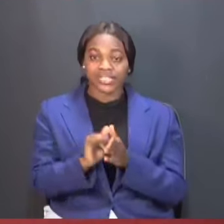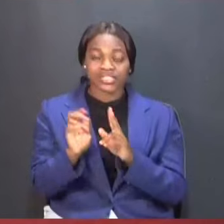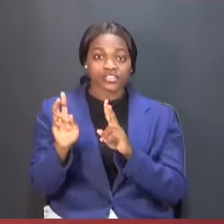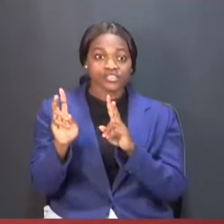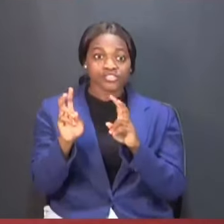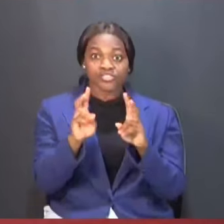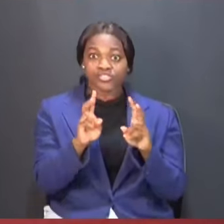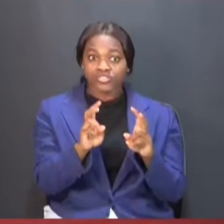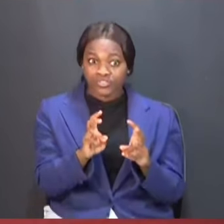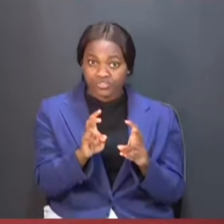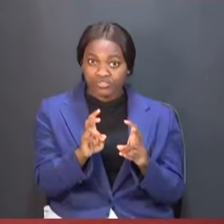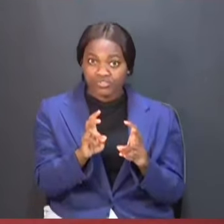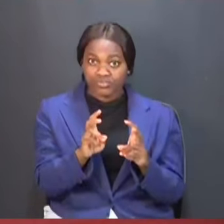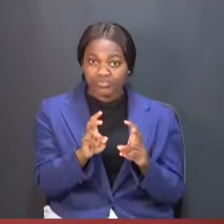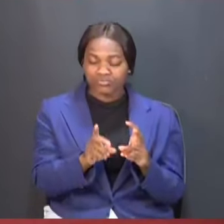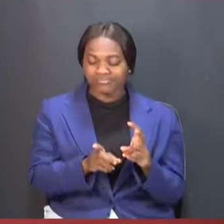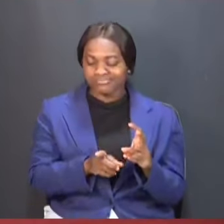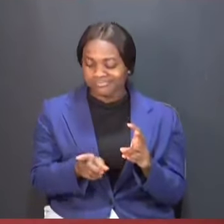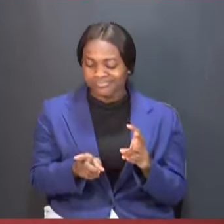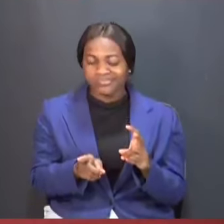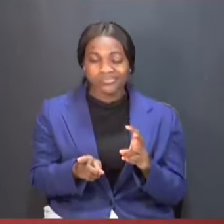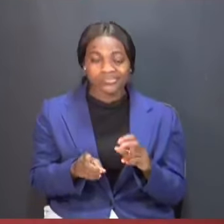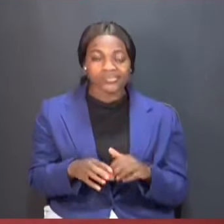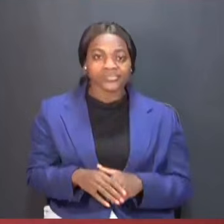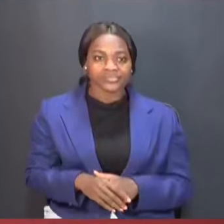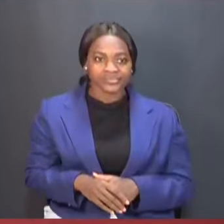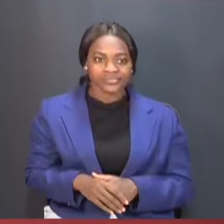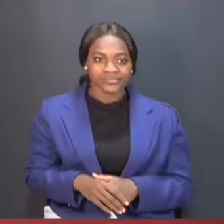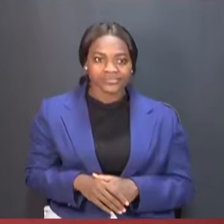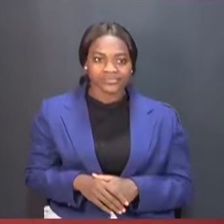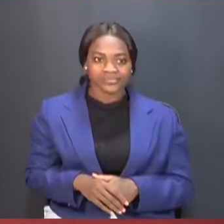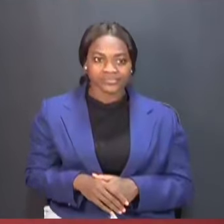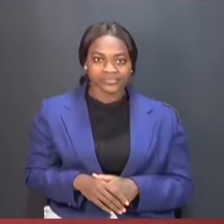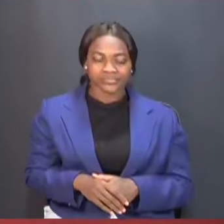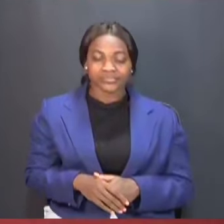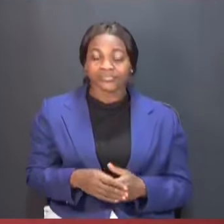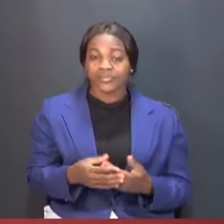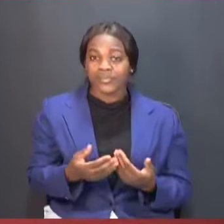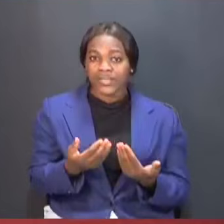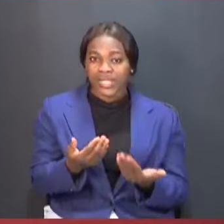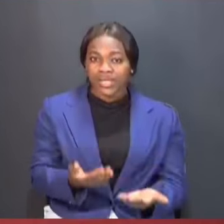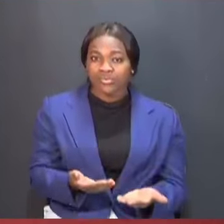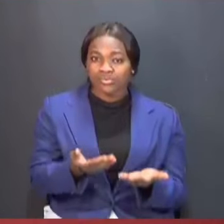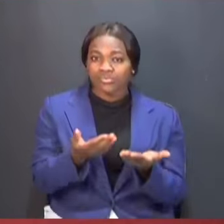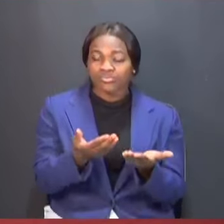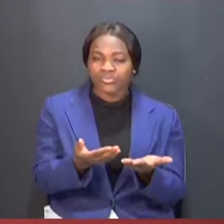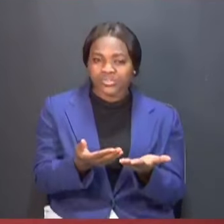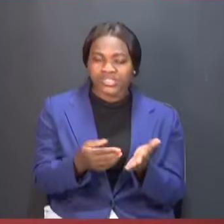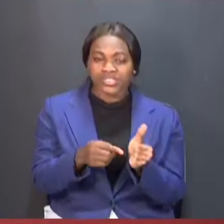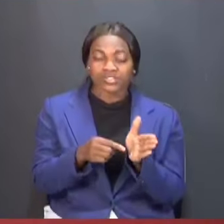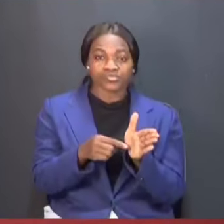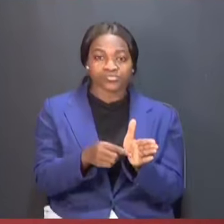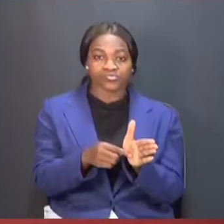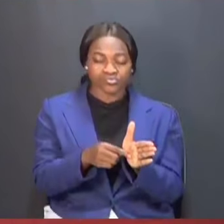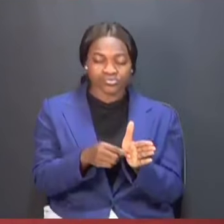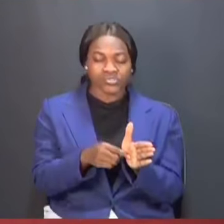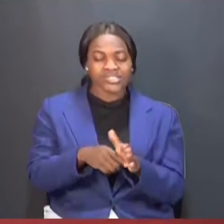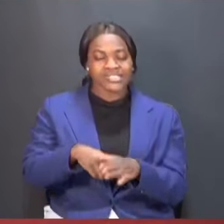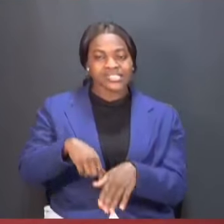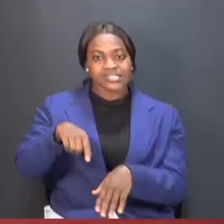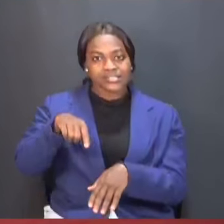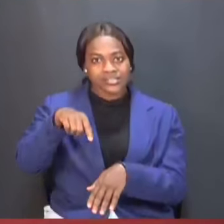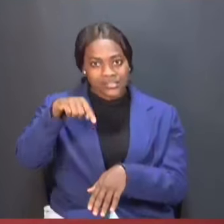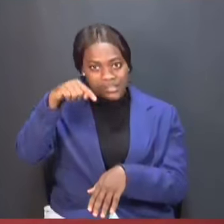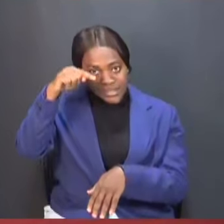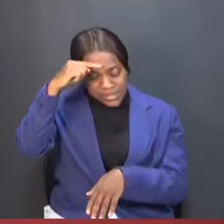raised prima facie implicates the dignity and institutional integrity of this